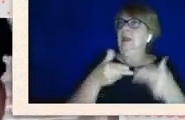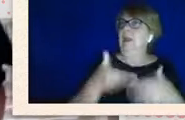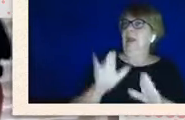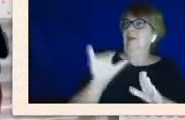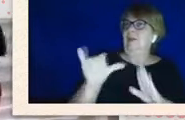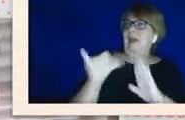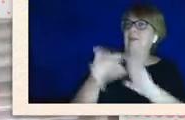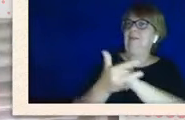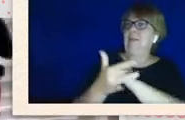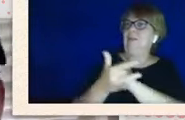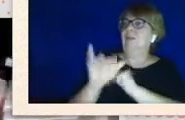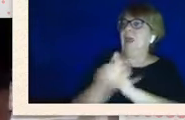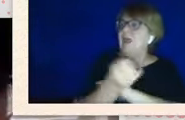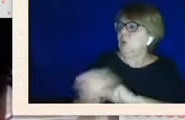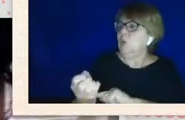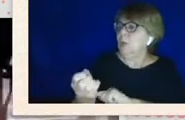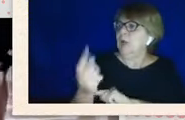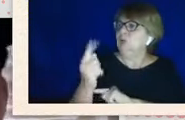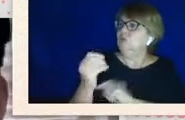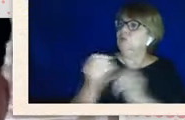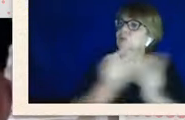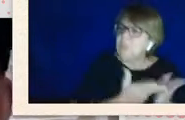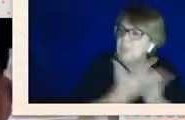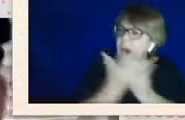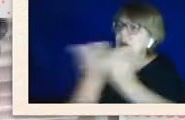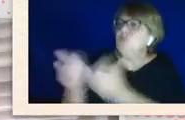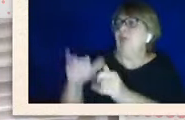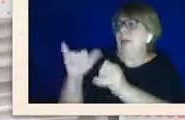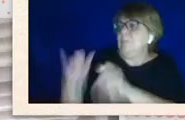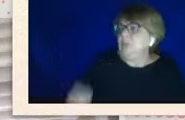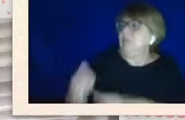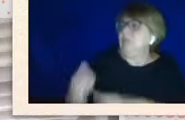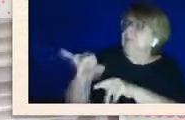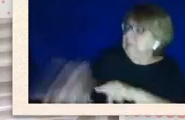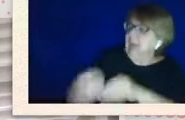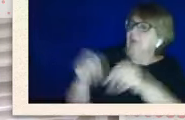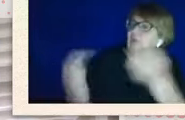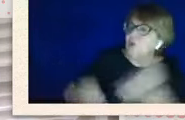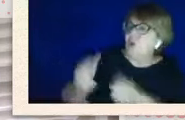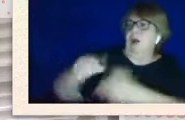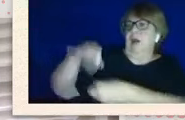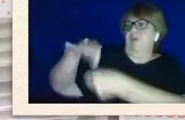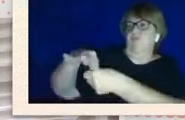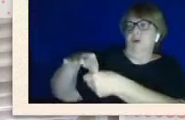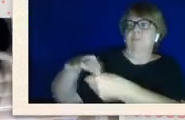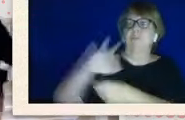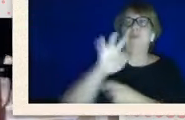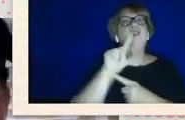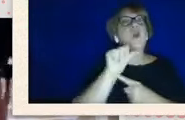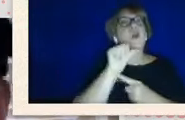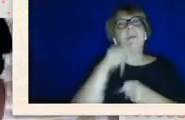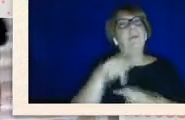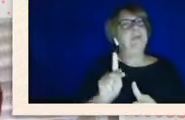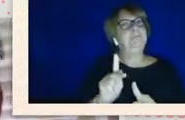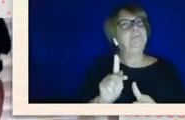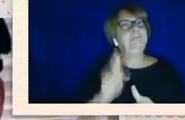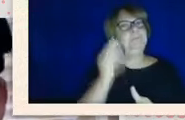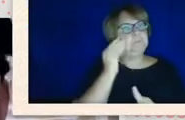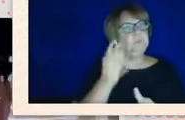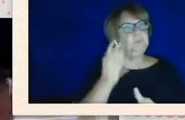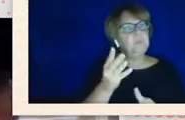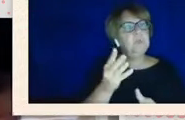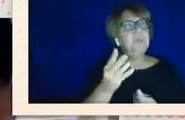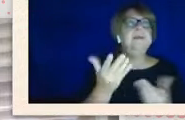to be brought out to the individual to vote in their car. Florida doesn't allow this. And it's been sort of a